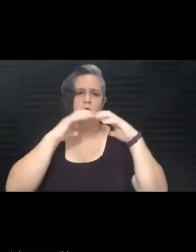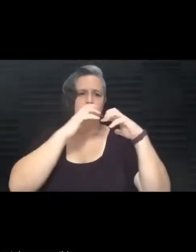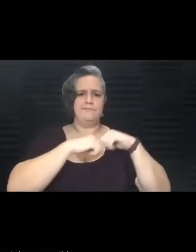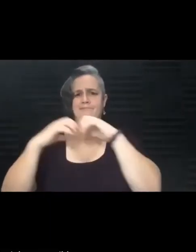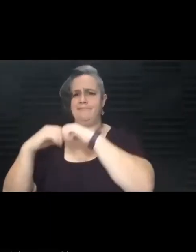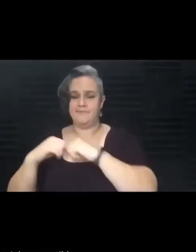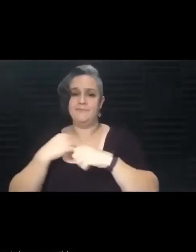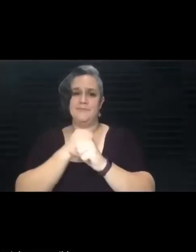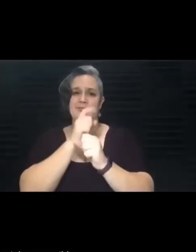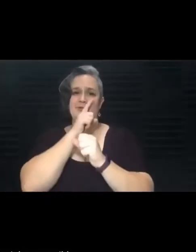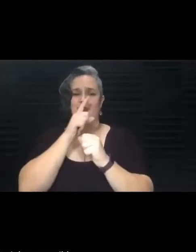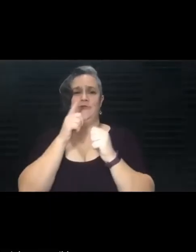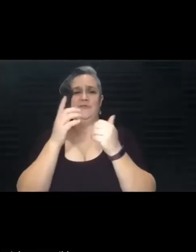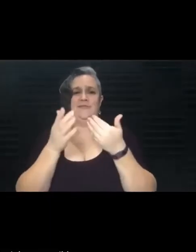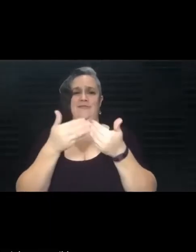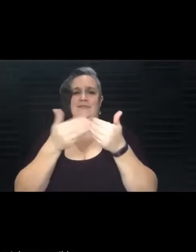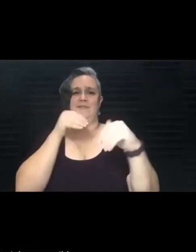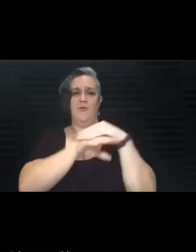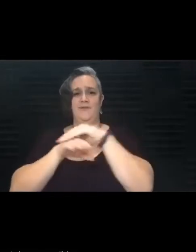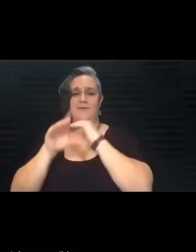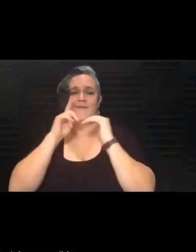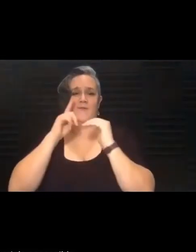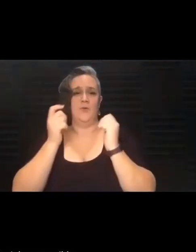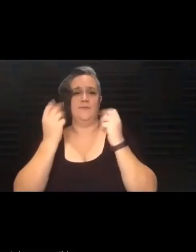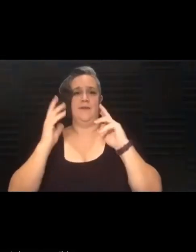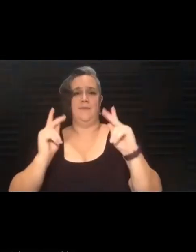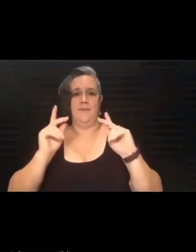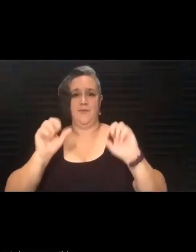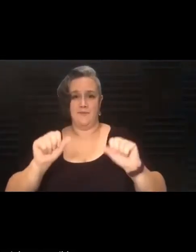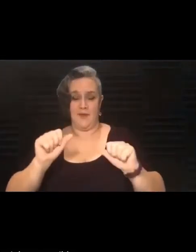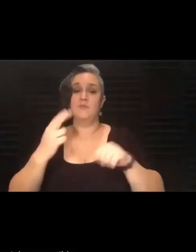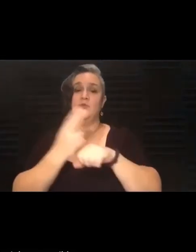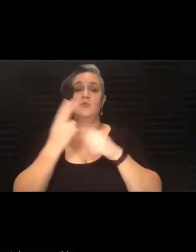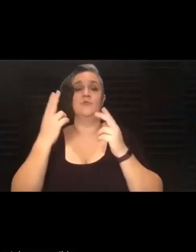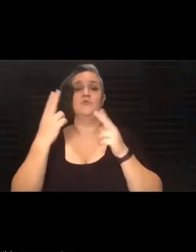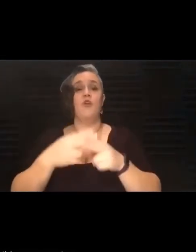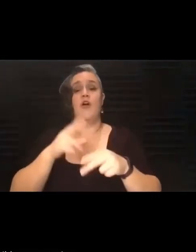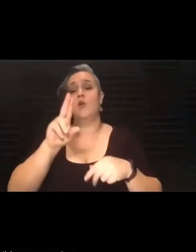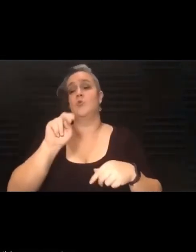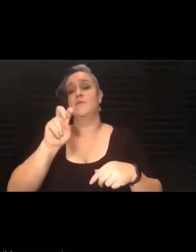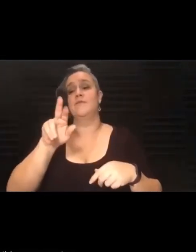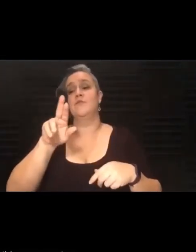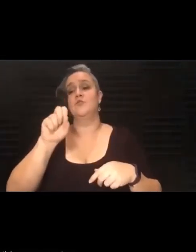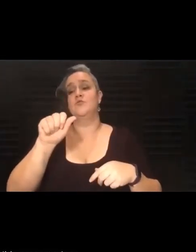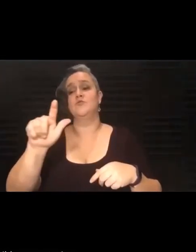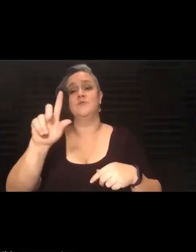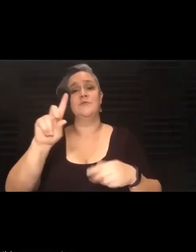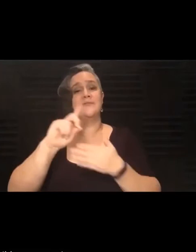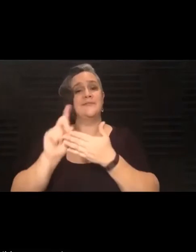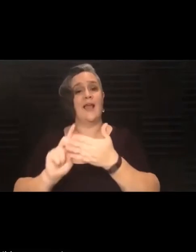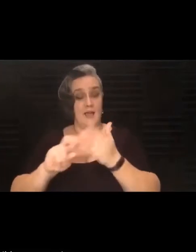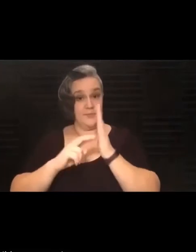materials accessible as possible, and keep universal design in mind. Universal design allows